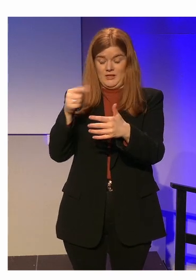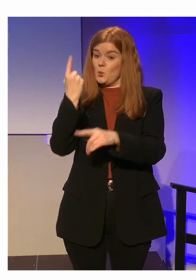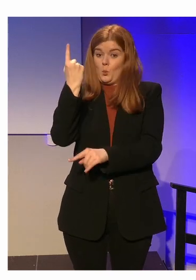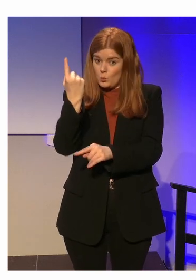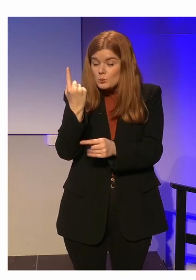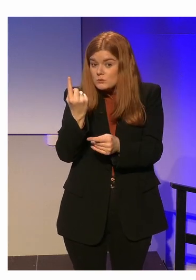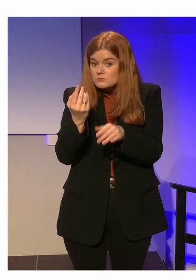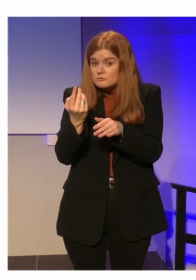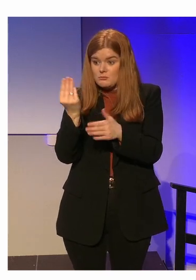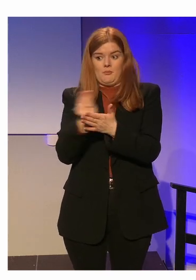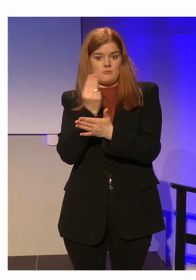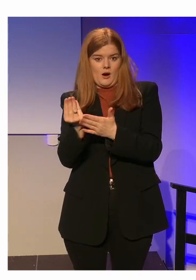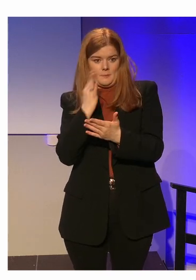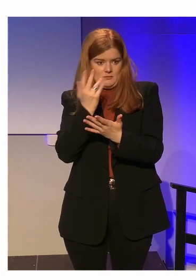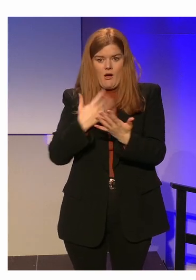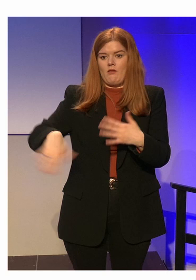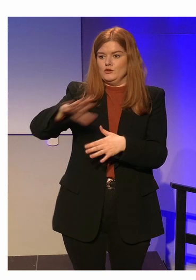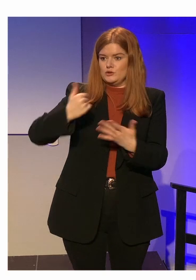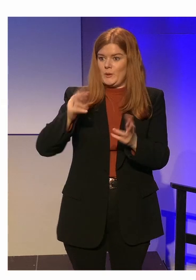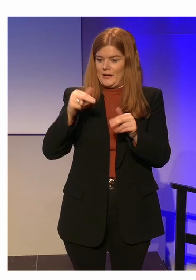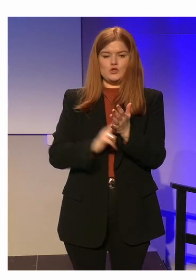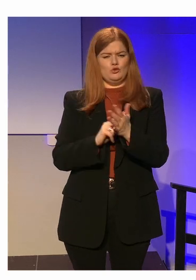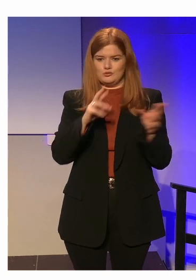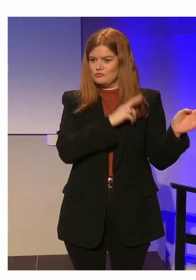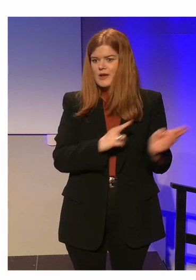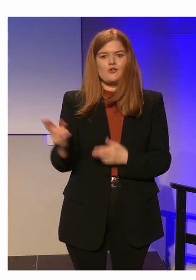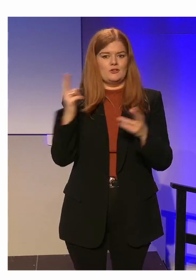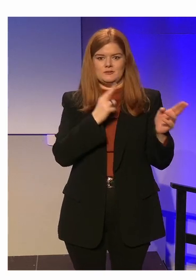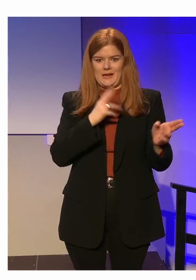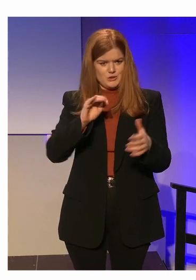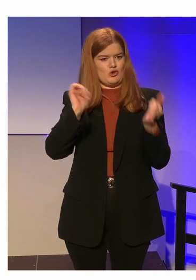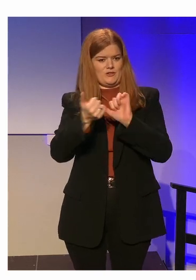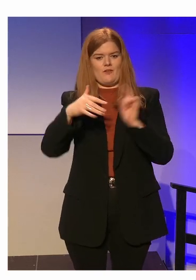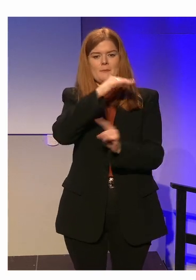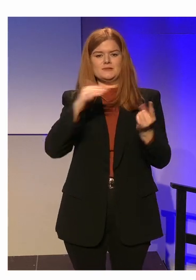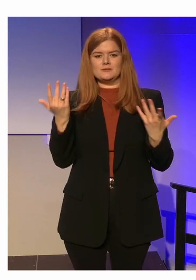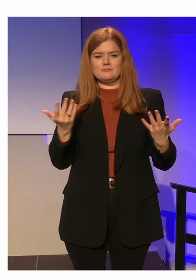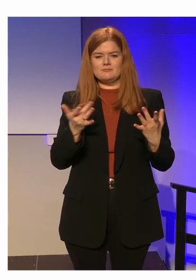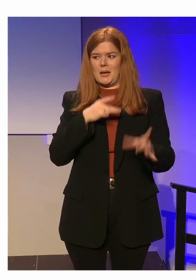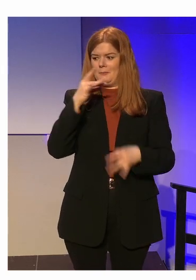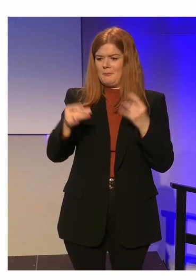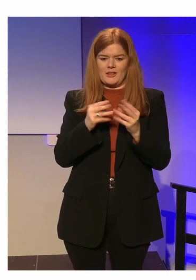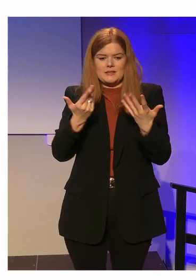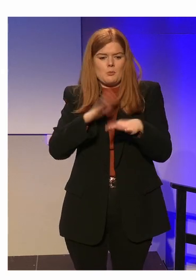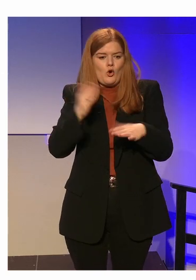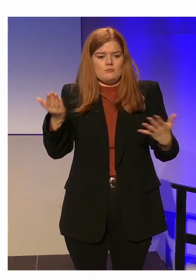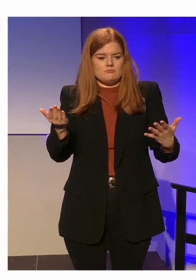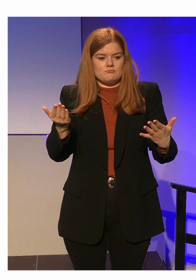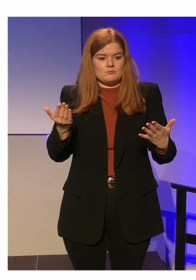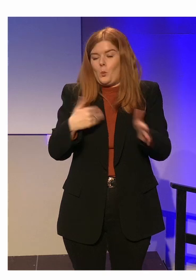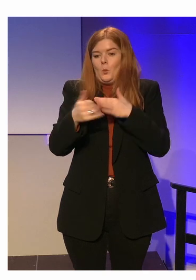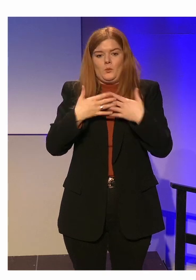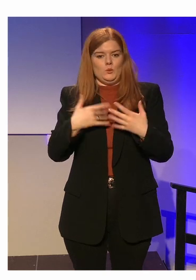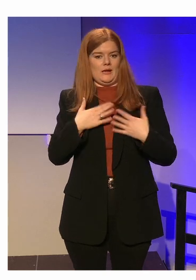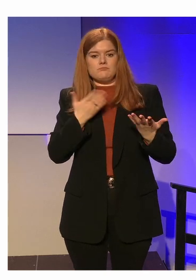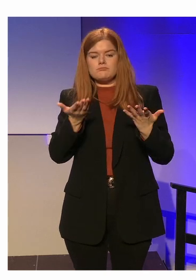one way that all of us use constantly to change our environment and make things more however we want